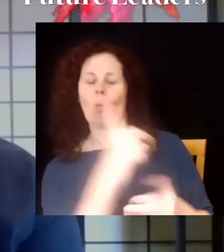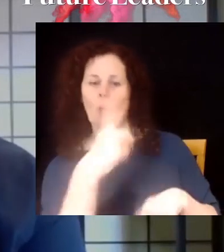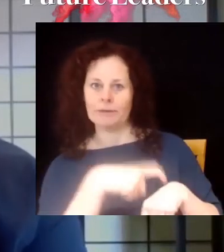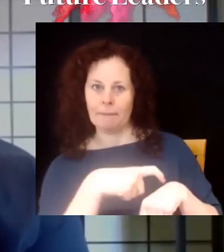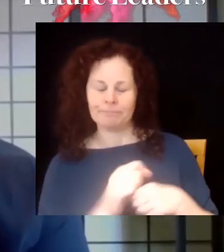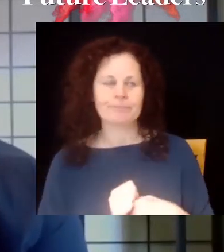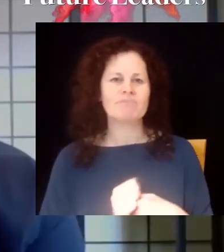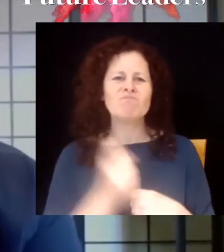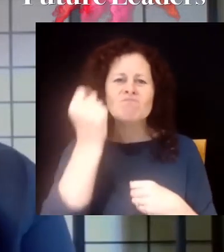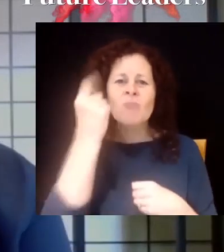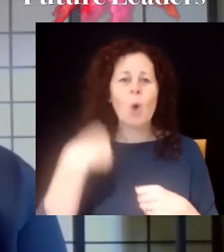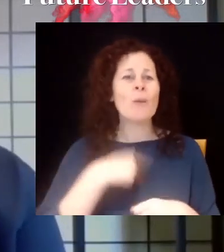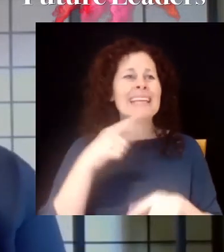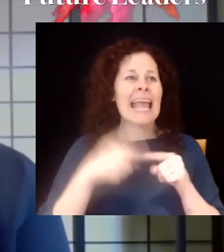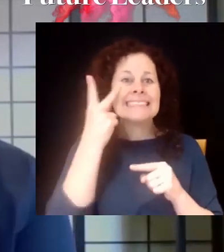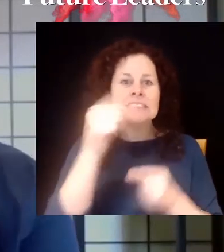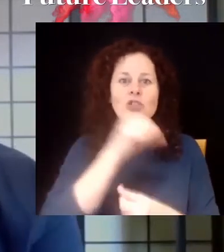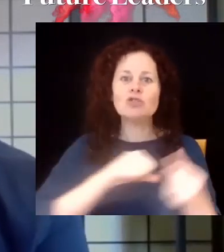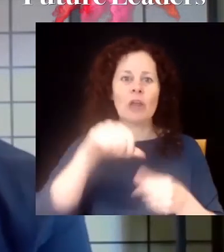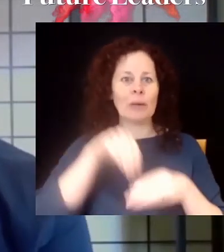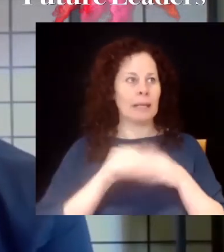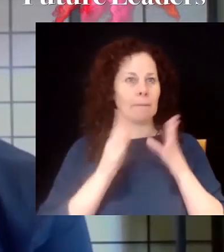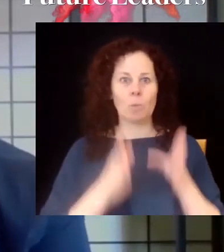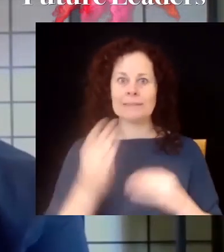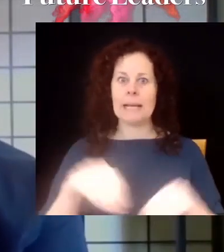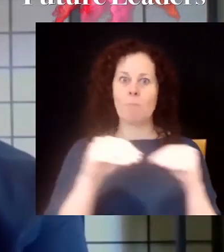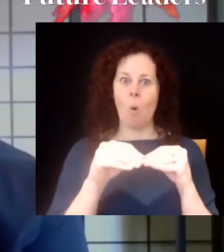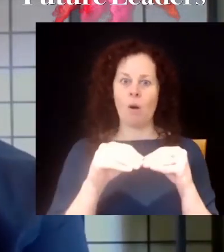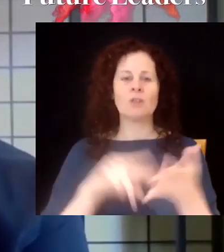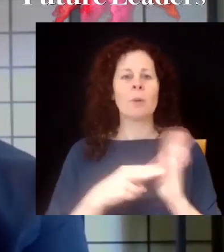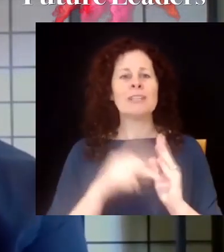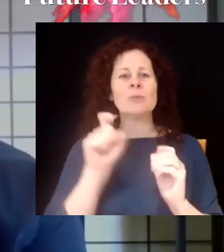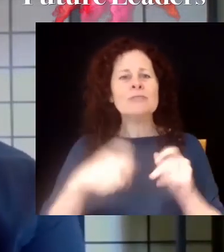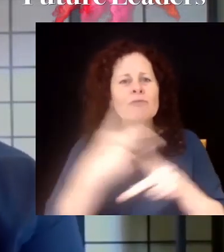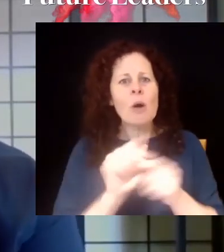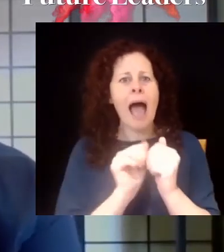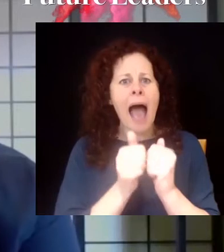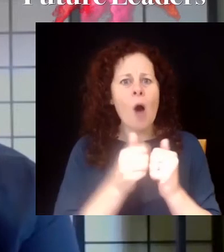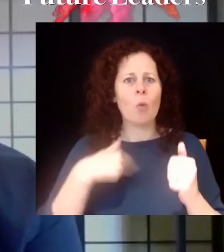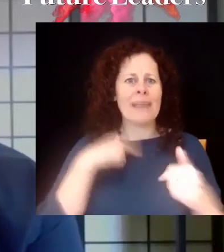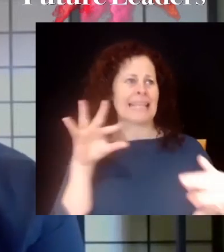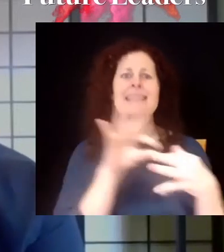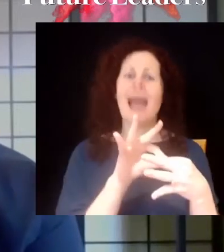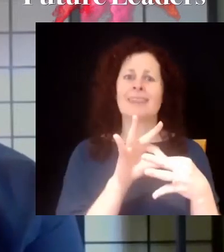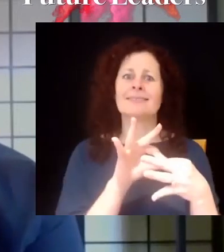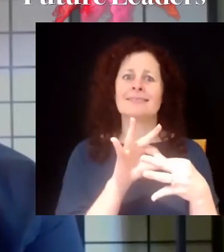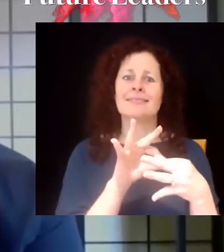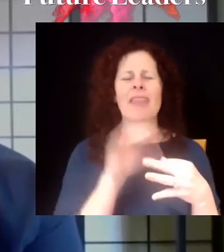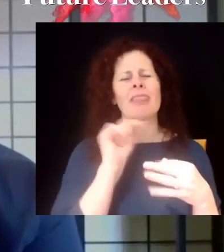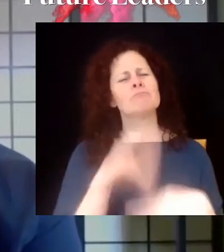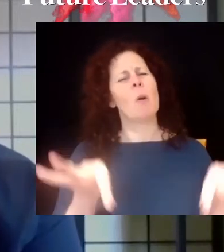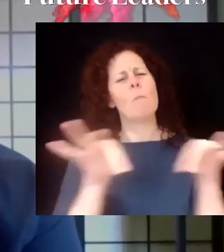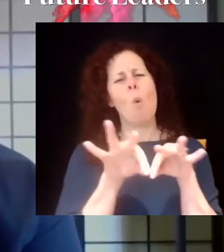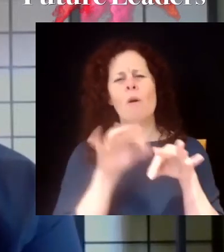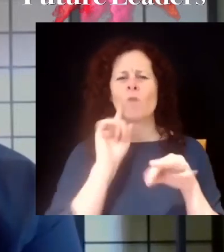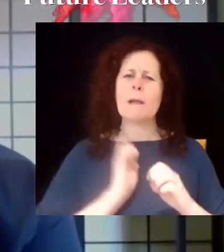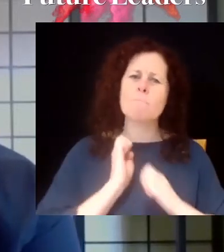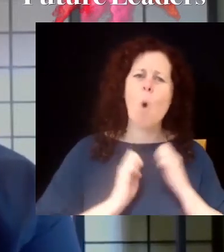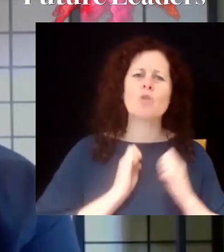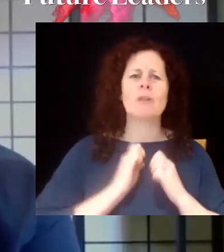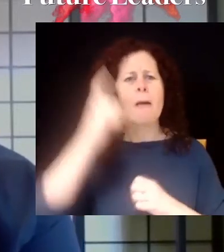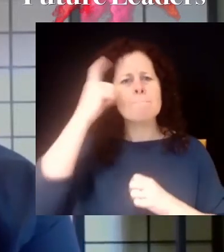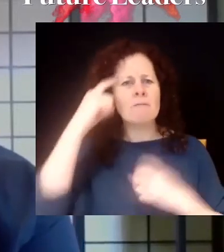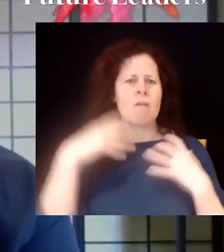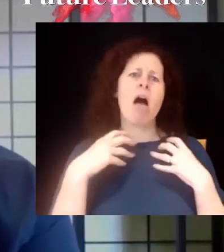become a significant aspect of the GSBA Scholarship Program over the past several years. This, in addition to the wider community of support that